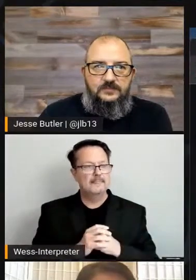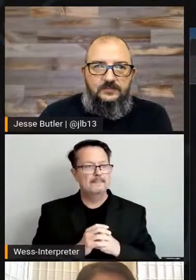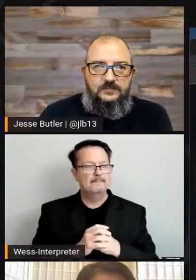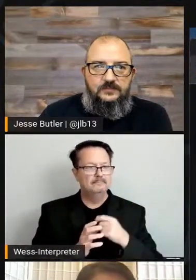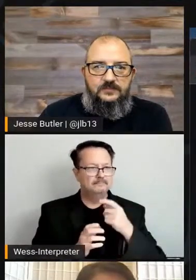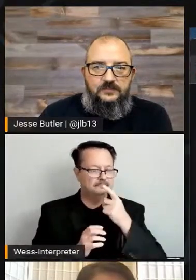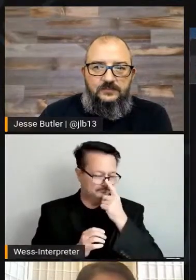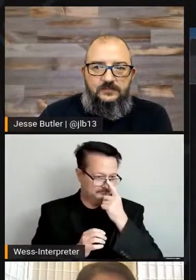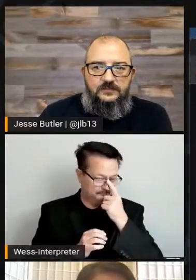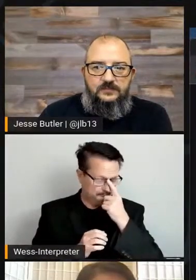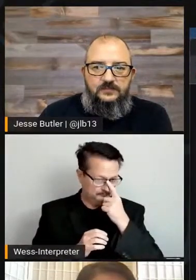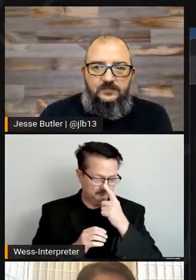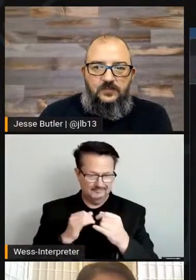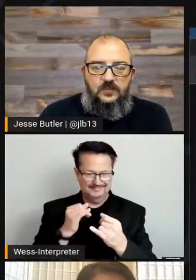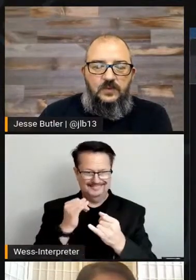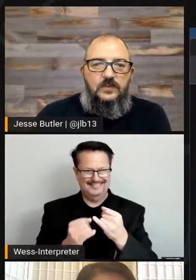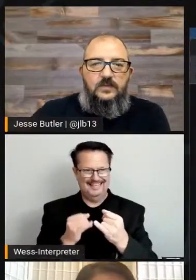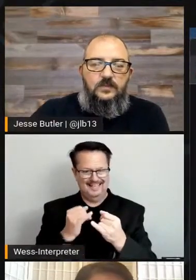in the last,